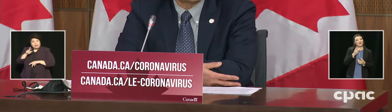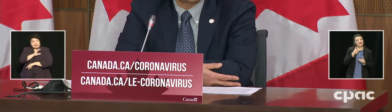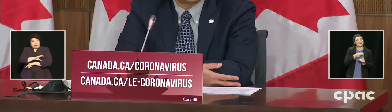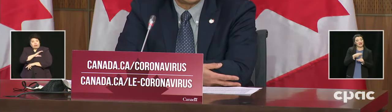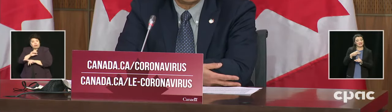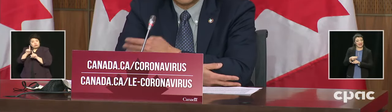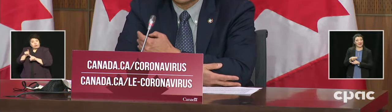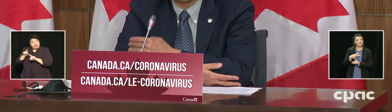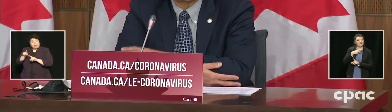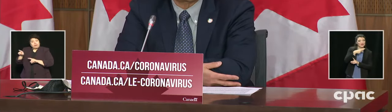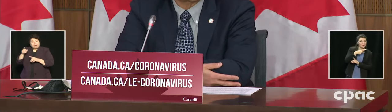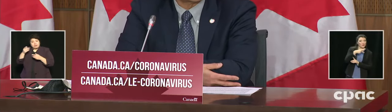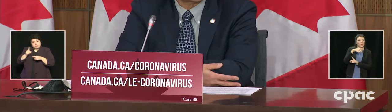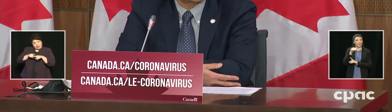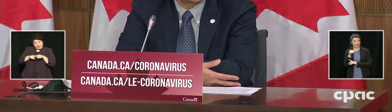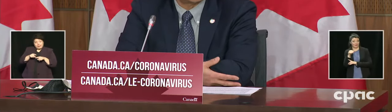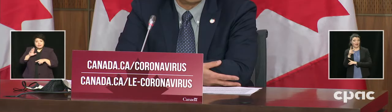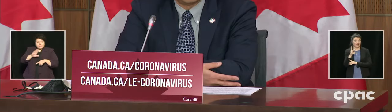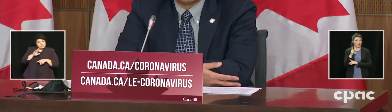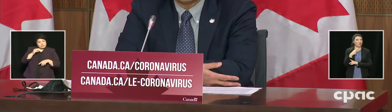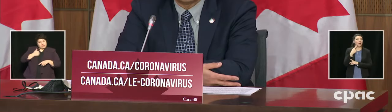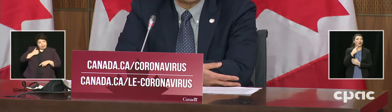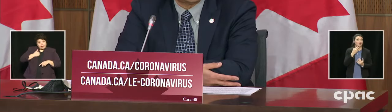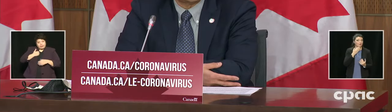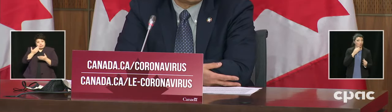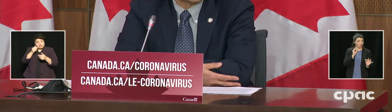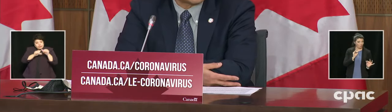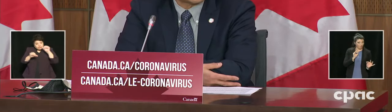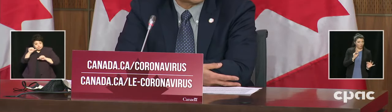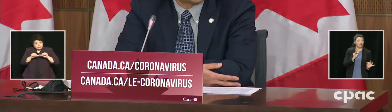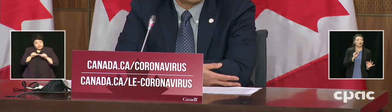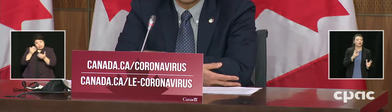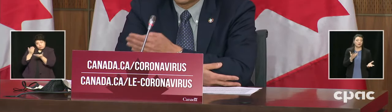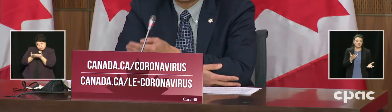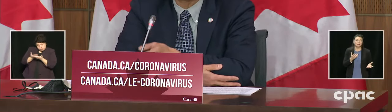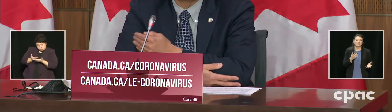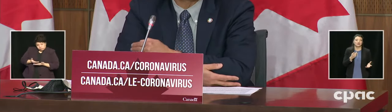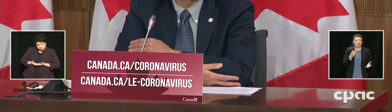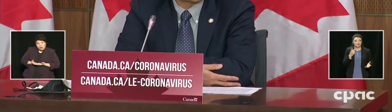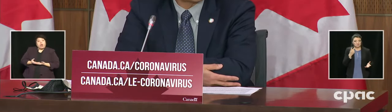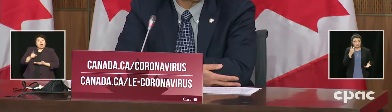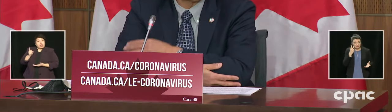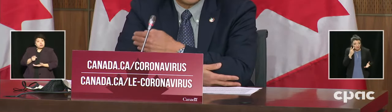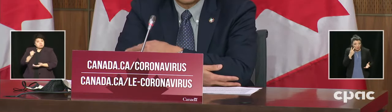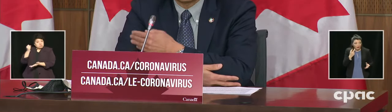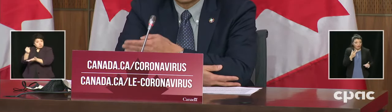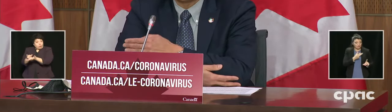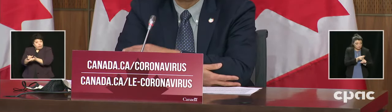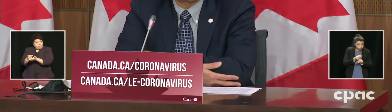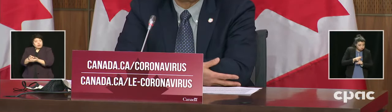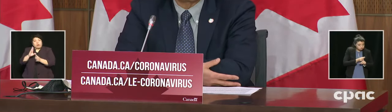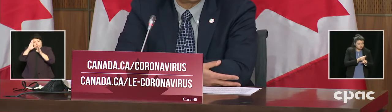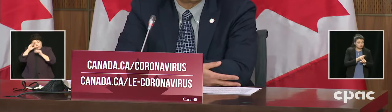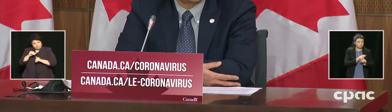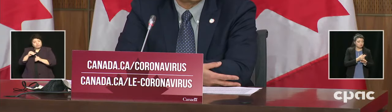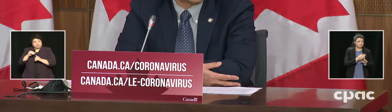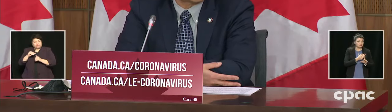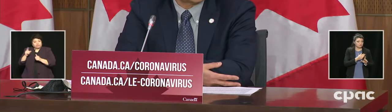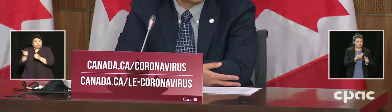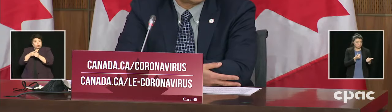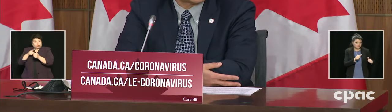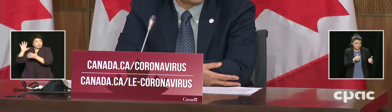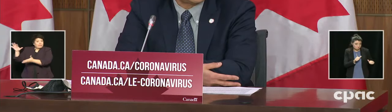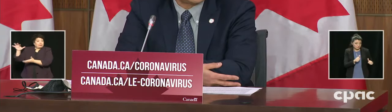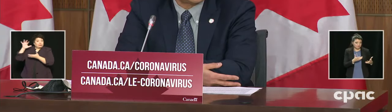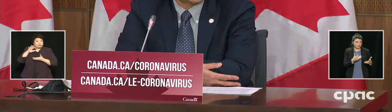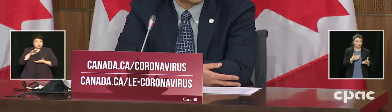will have to look at the data in the Canadian context, and hopefully once that gets approved, we'll get that initial batch. And as we move on throughout the year, we